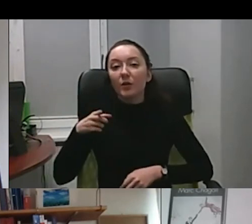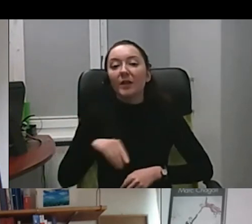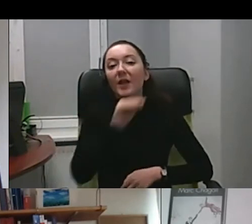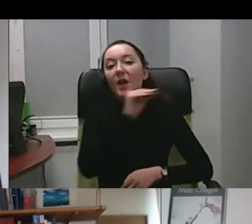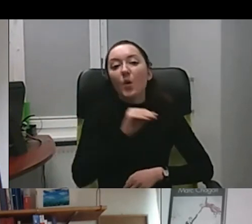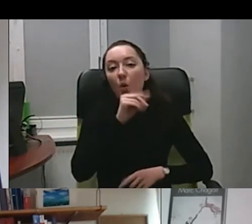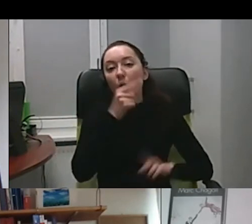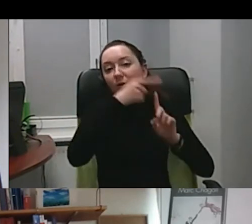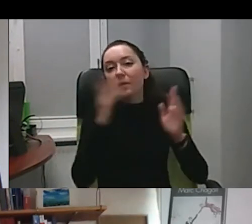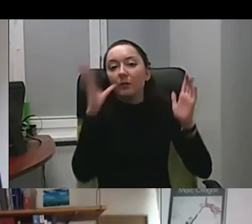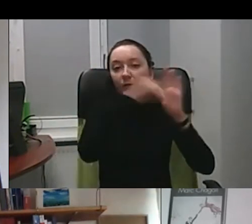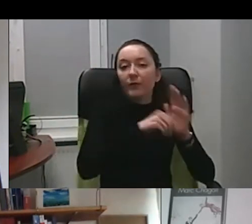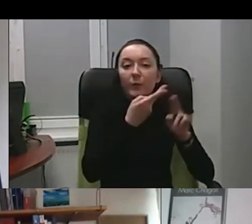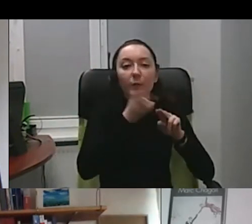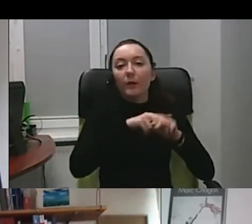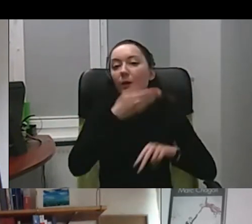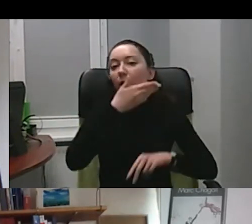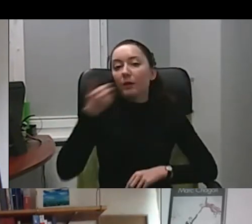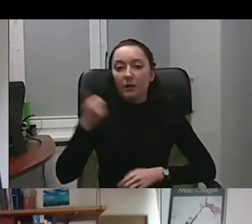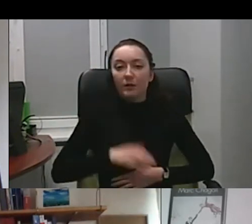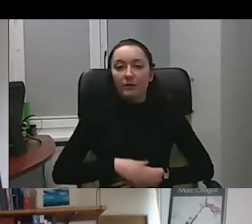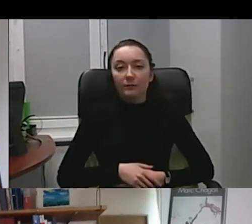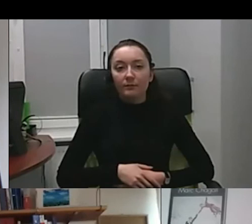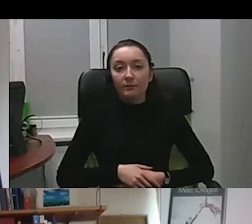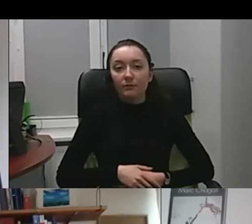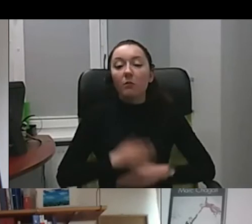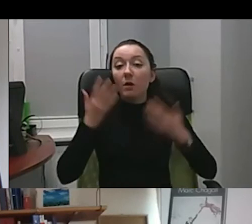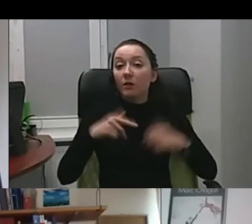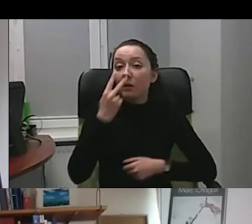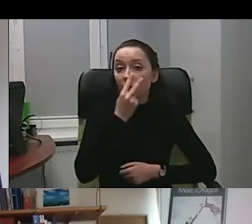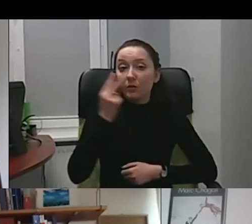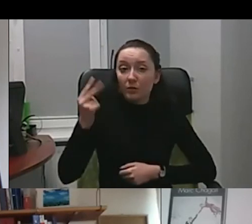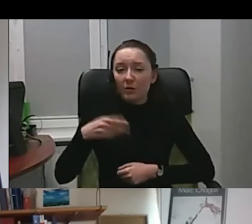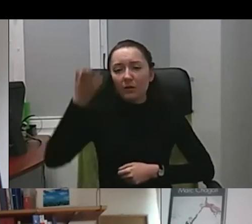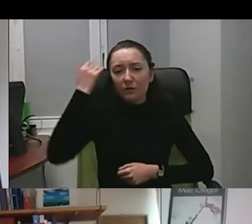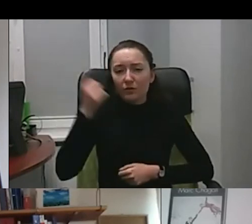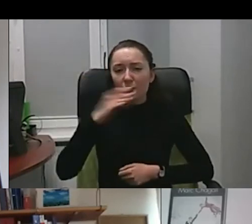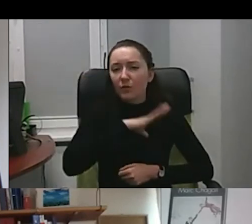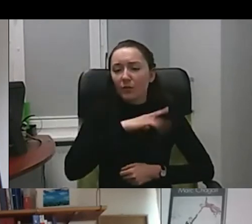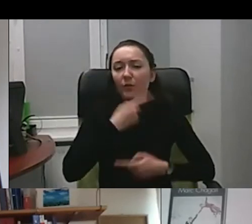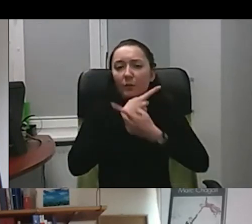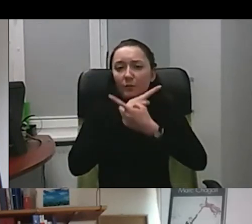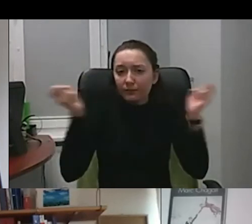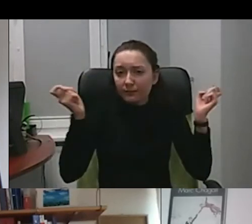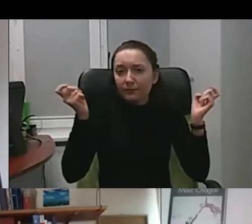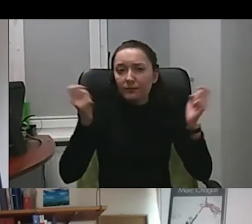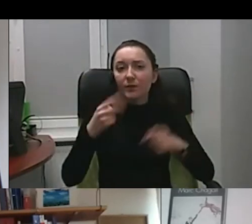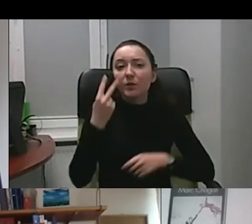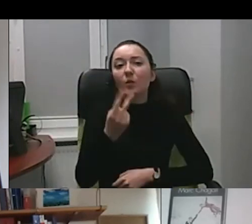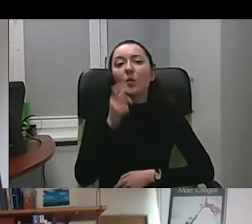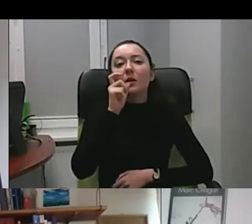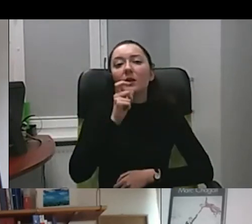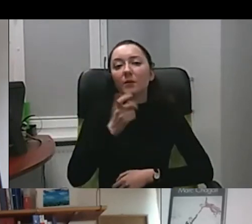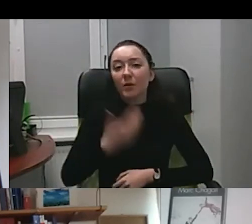I think that there were two answers and there are three prizes. So the third prize goes to Anaïs, I think, or whoever who follows what she